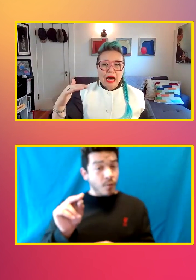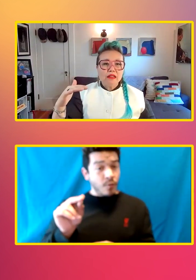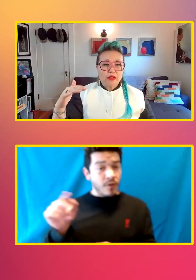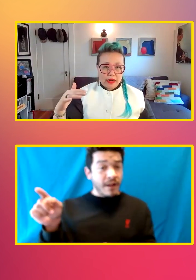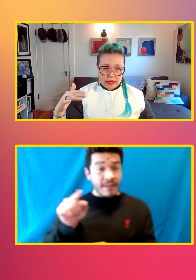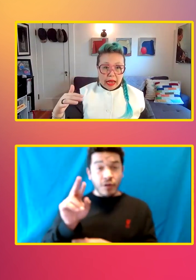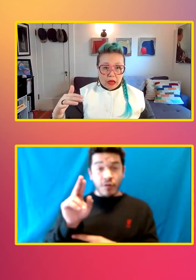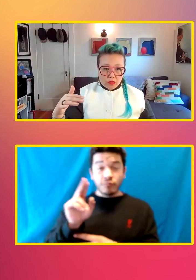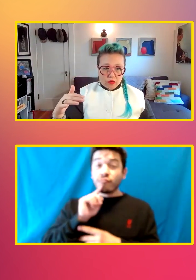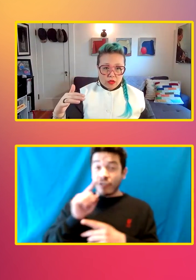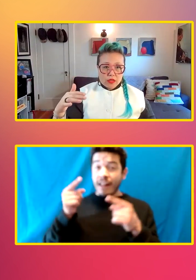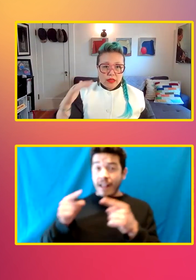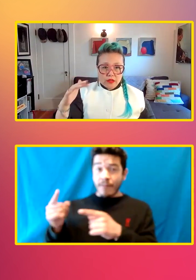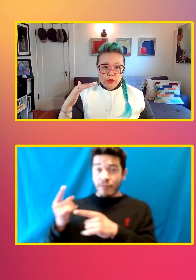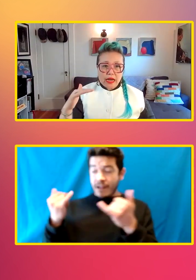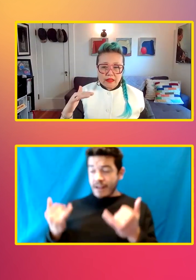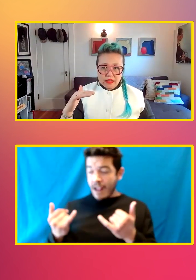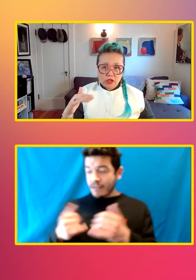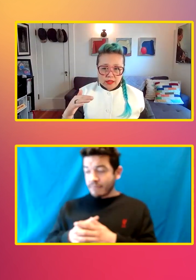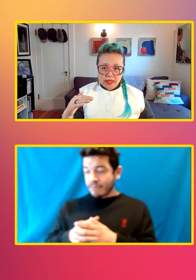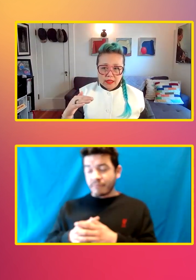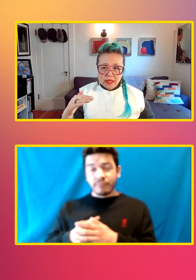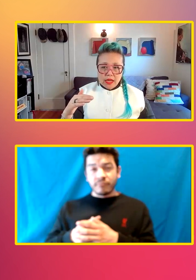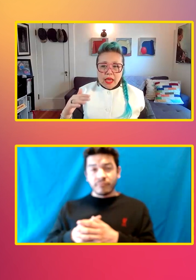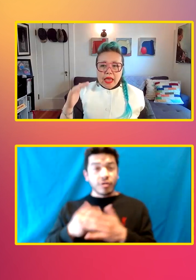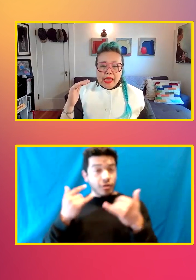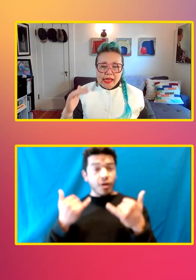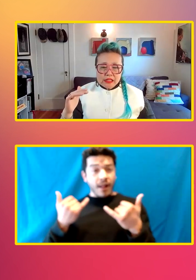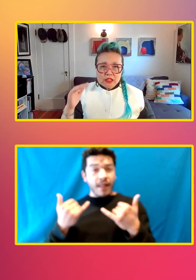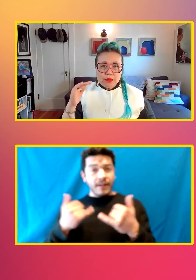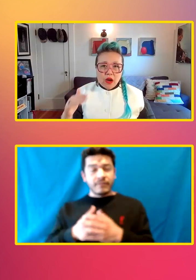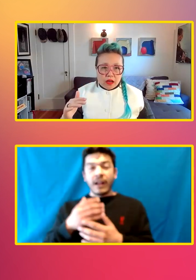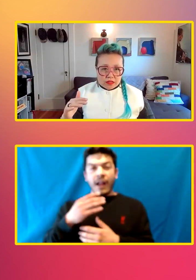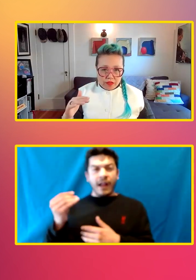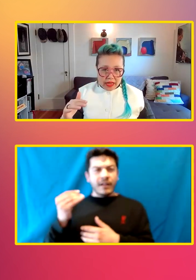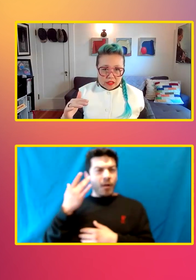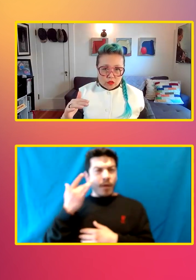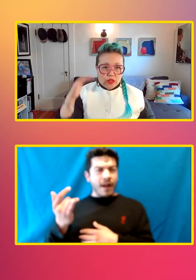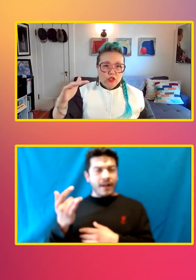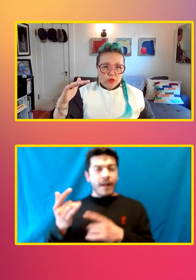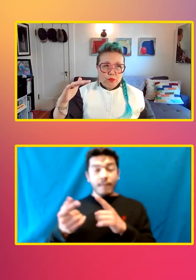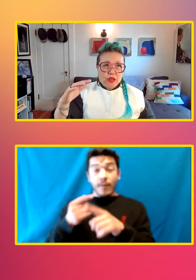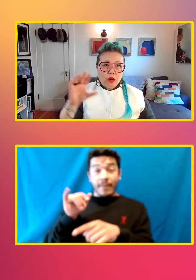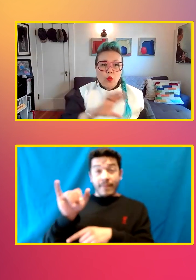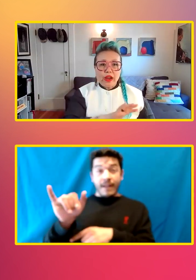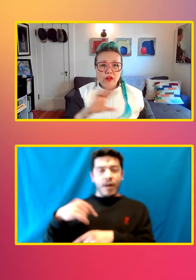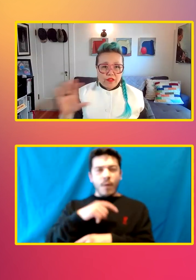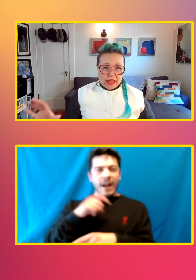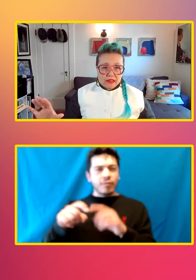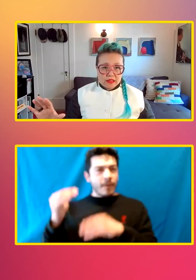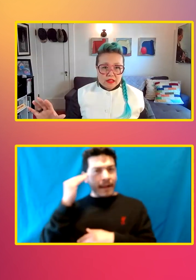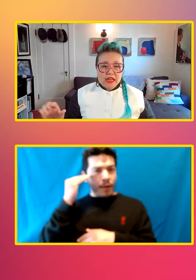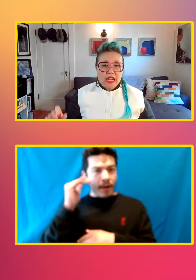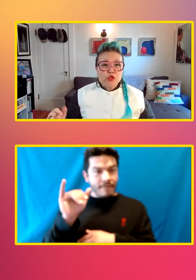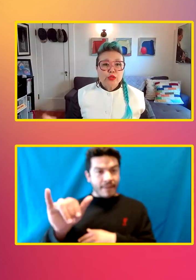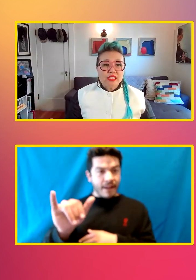is reality right now. That is reality currently. And because of that, we need to be aware of